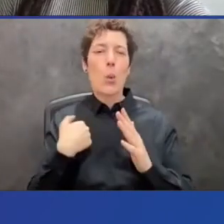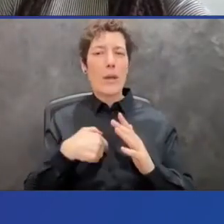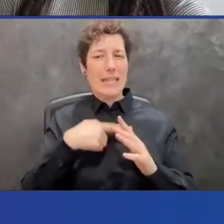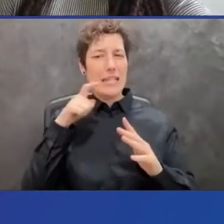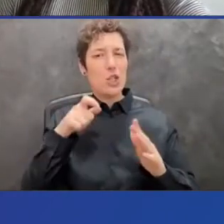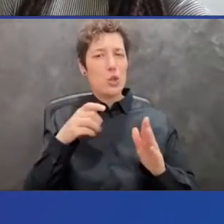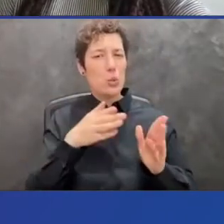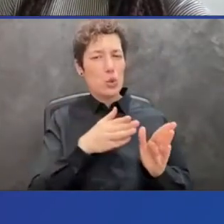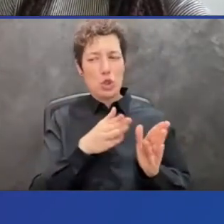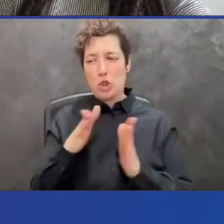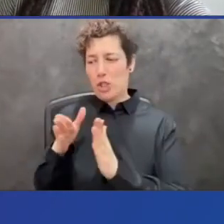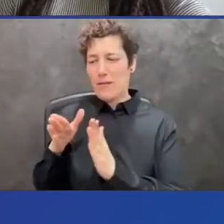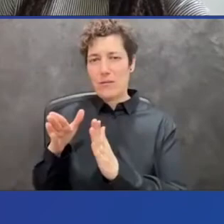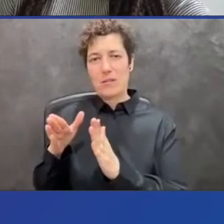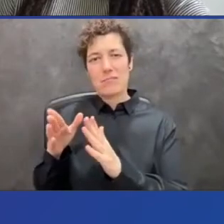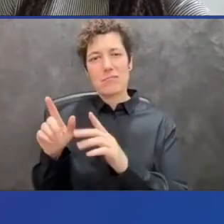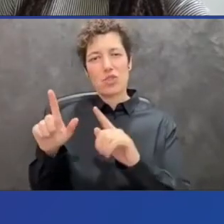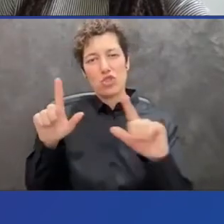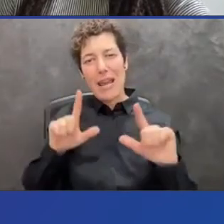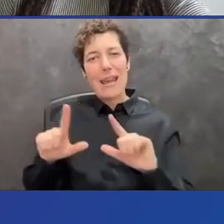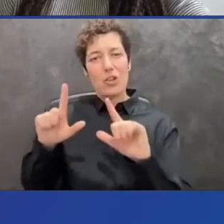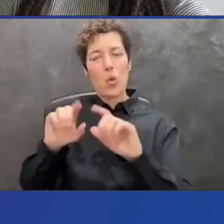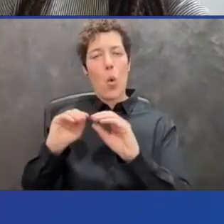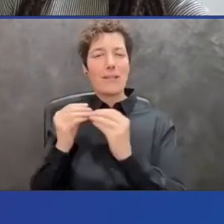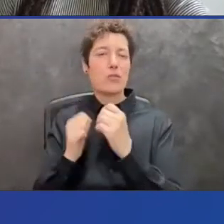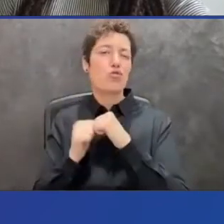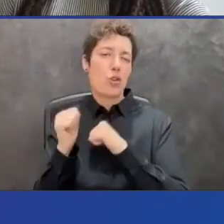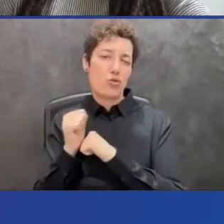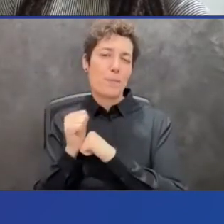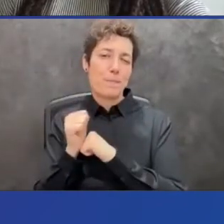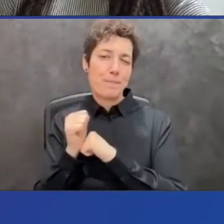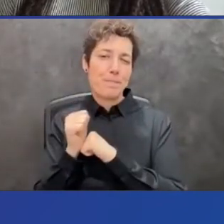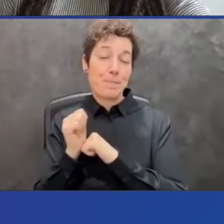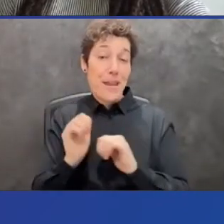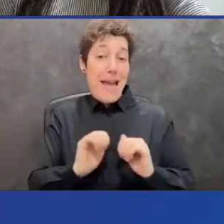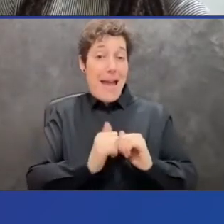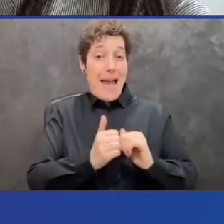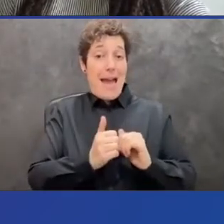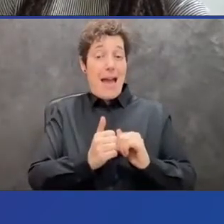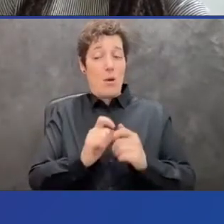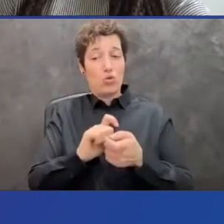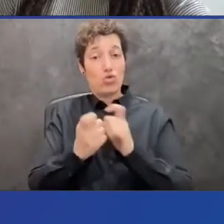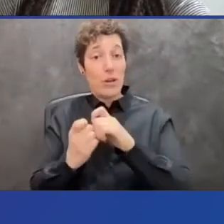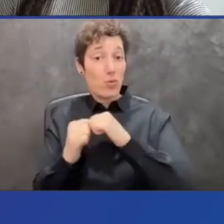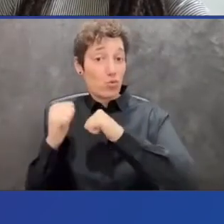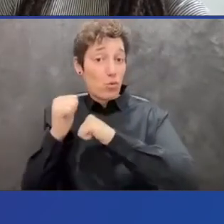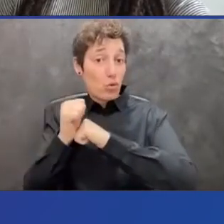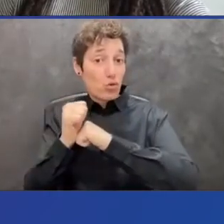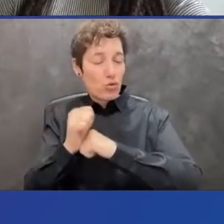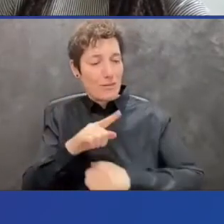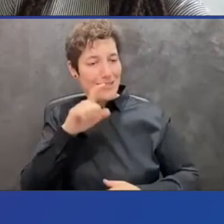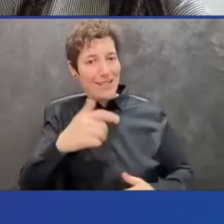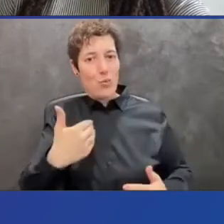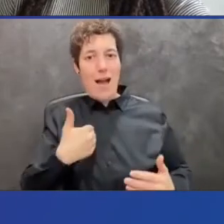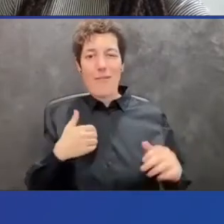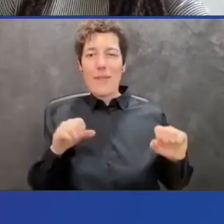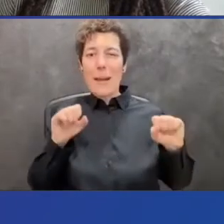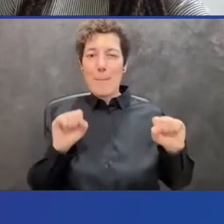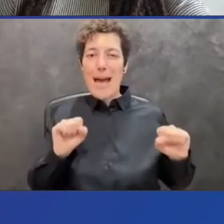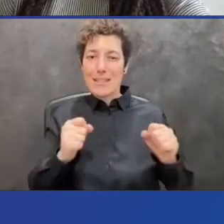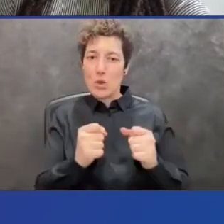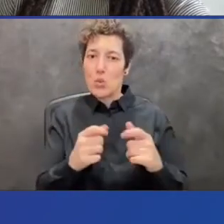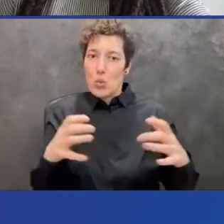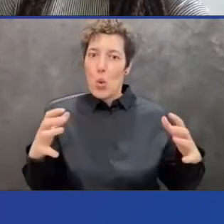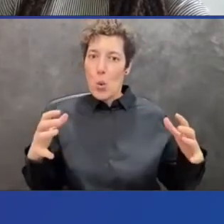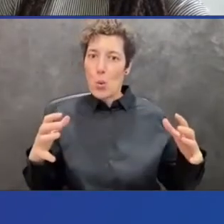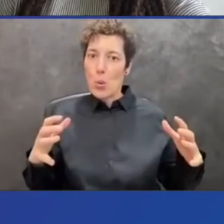structure. And in order to do that, we have to have the capacity to be able to grow and